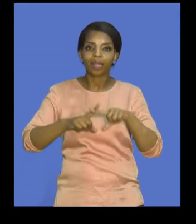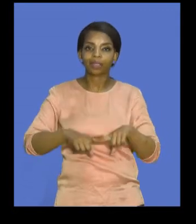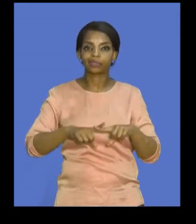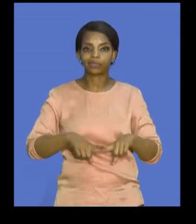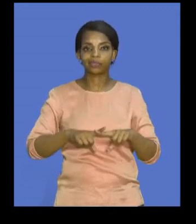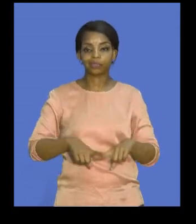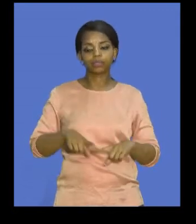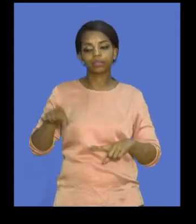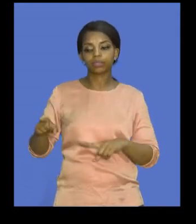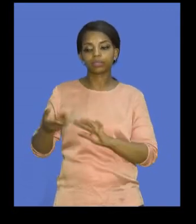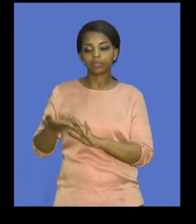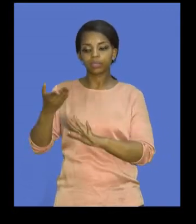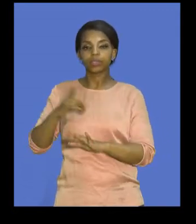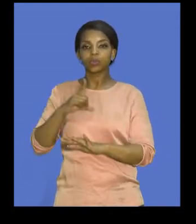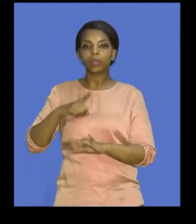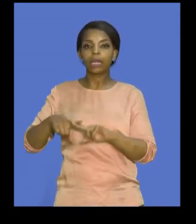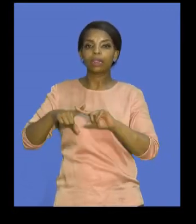Dependent,